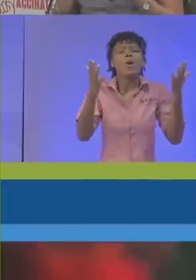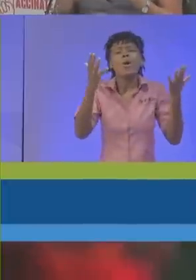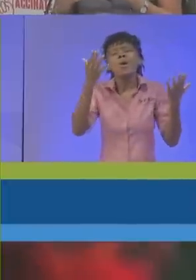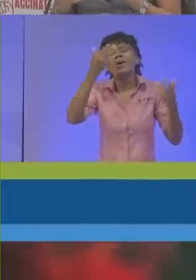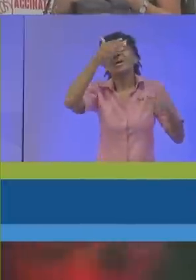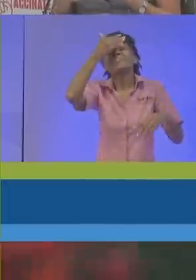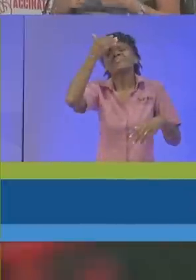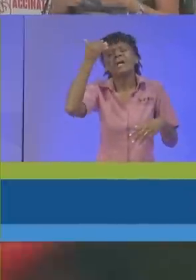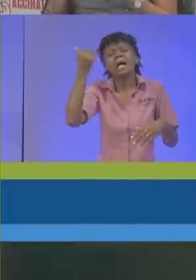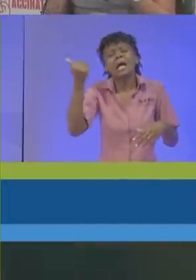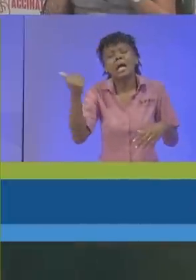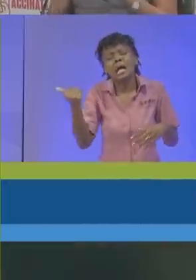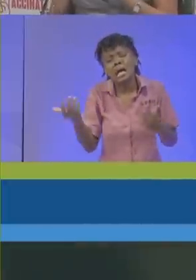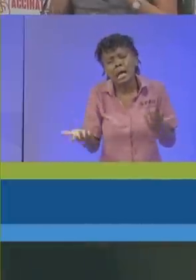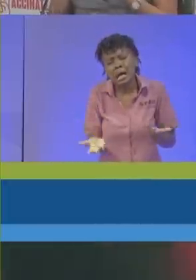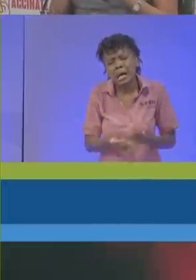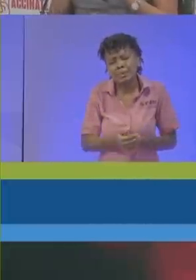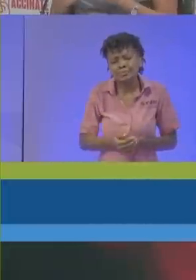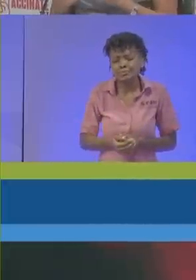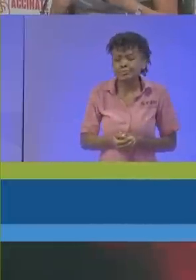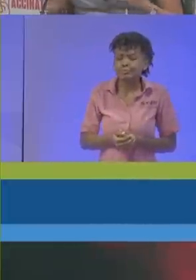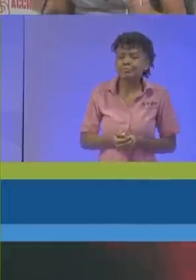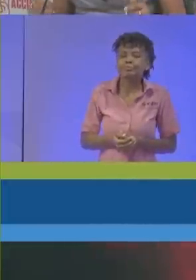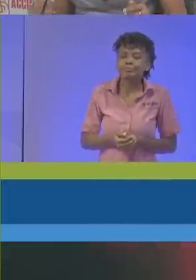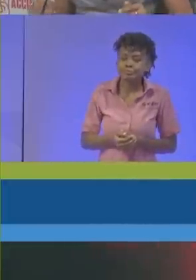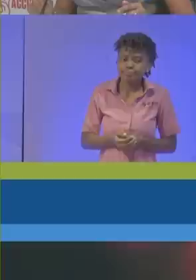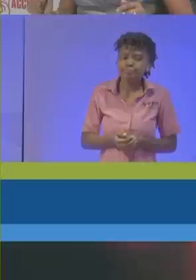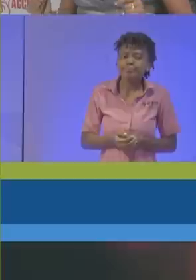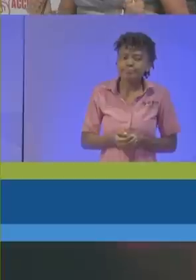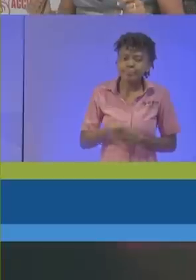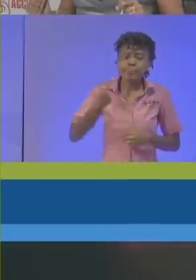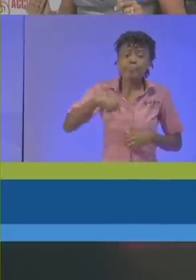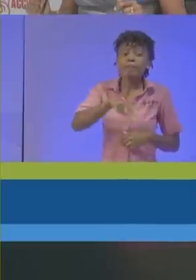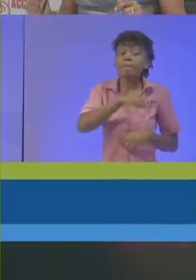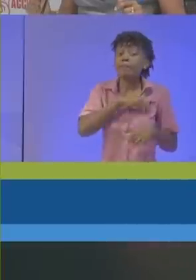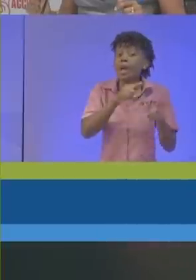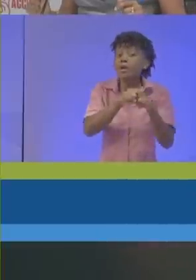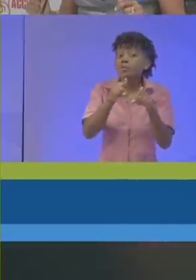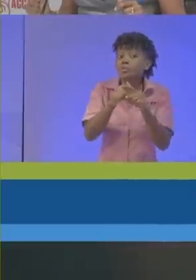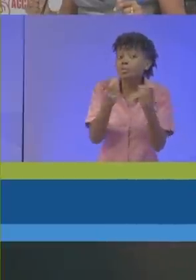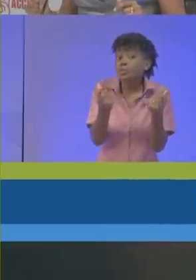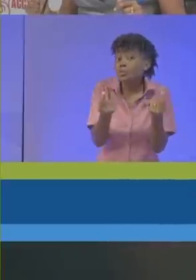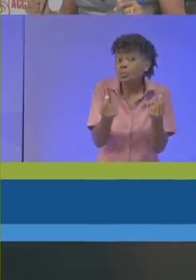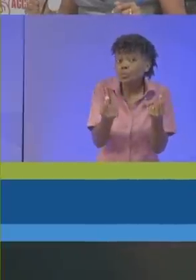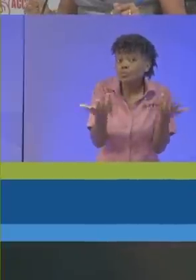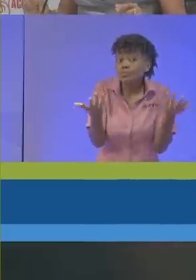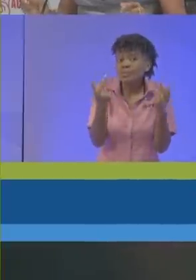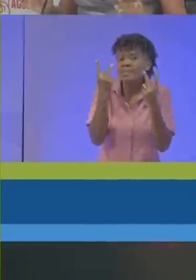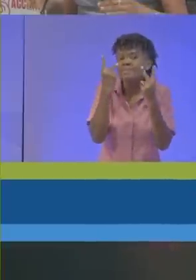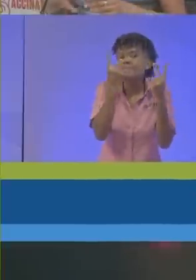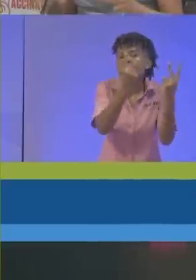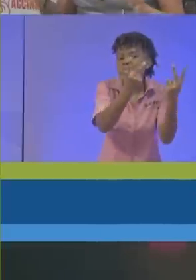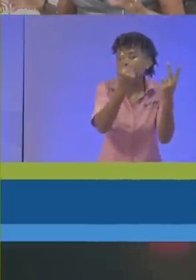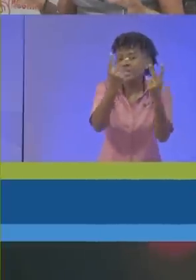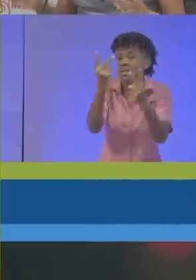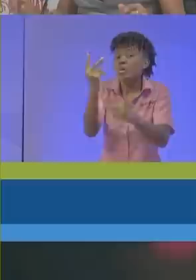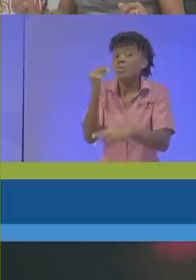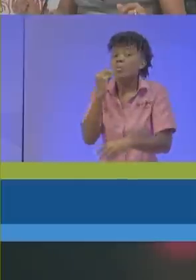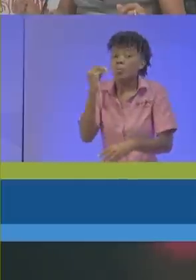going one step further. We are conducting home visits. Nurses are actually packing vaccines in coolers